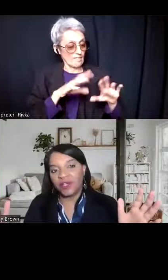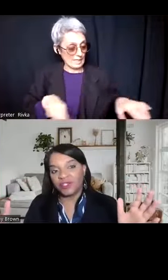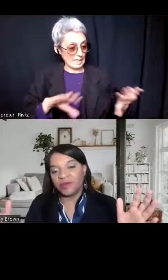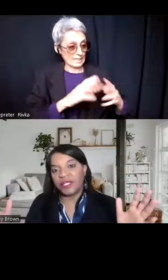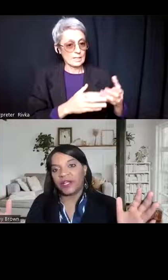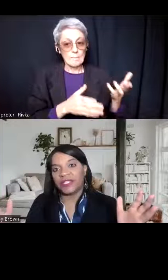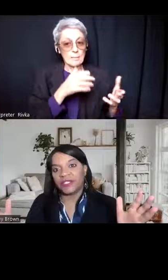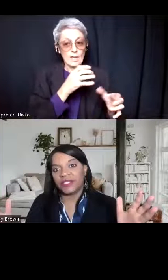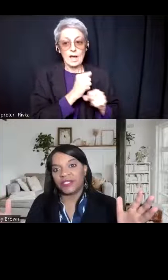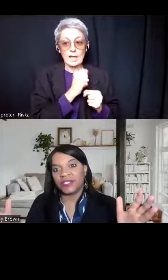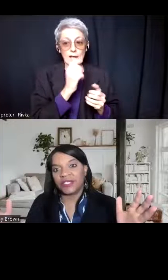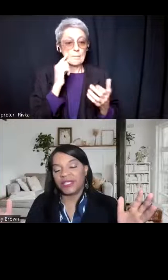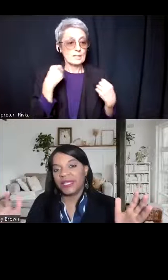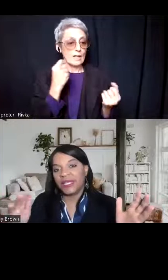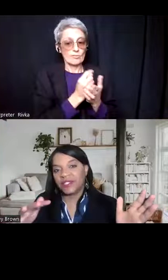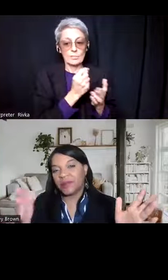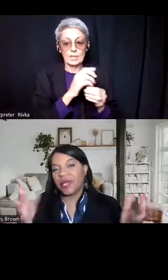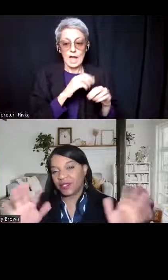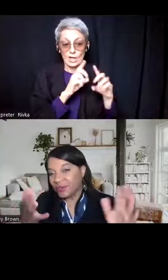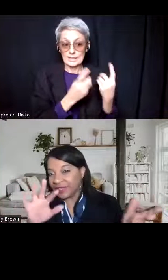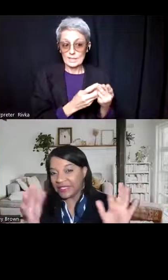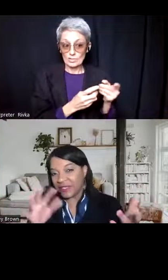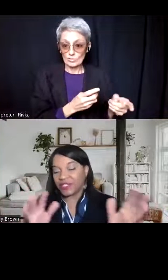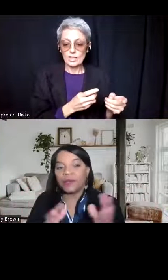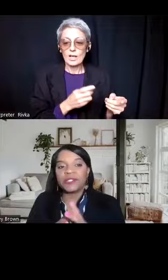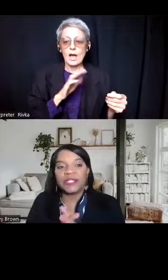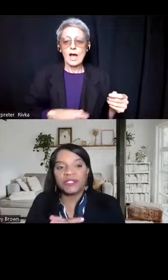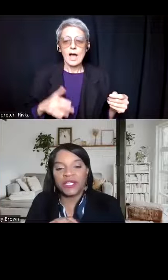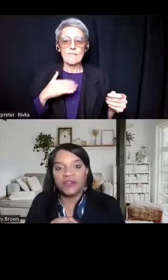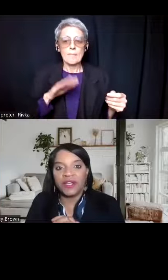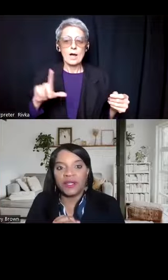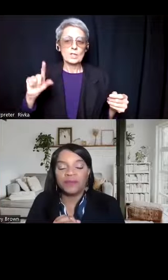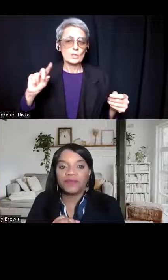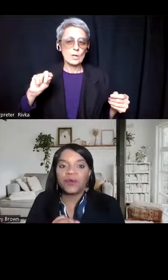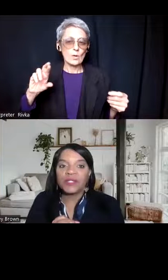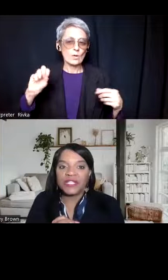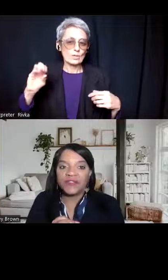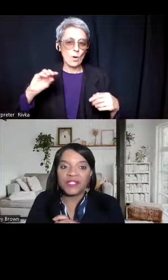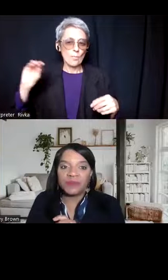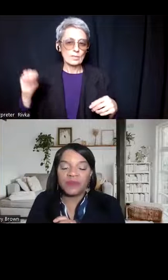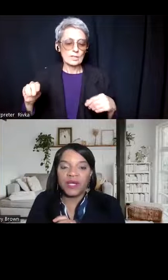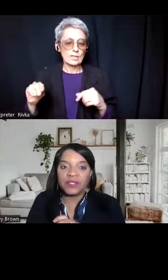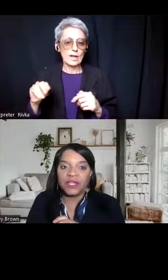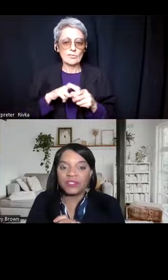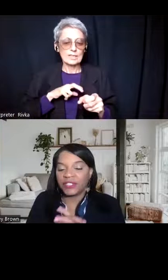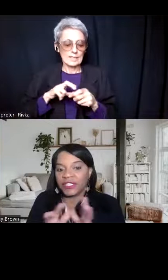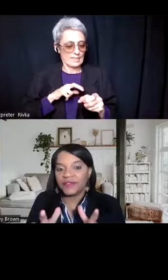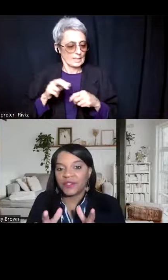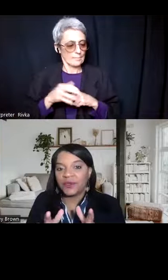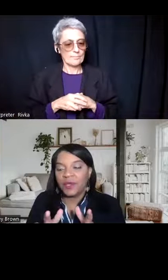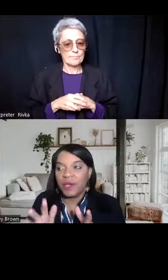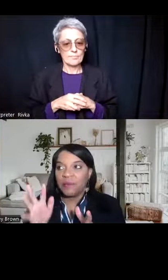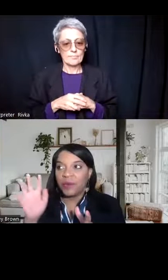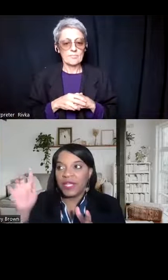mental health treatment in our district, there's about a 20 or so percentage of recidivism to